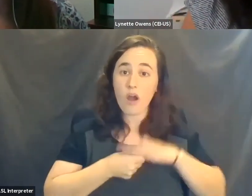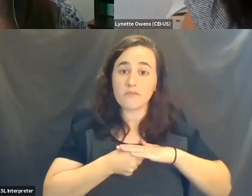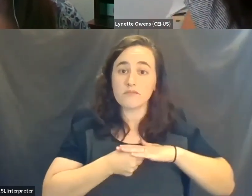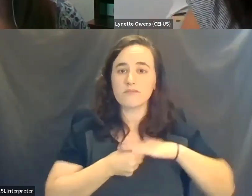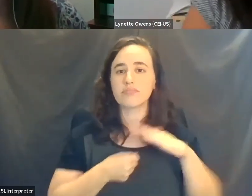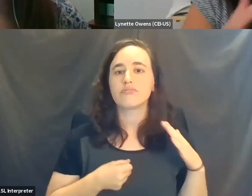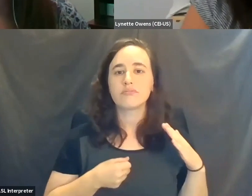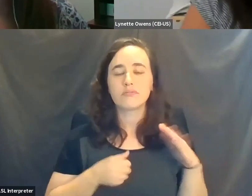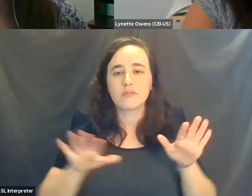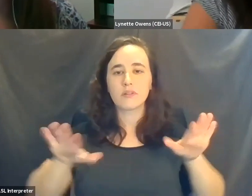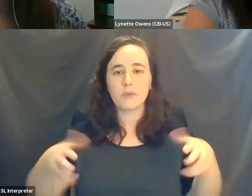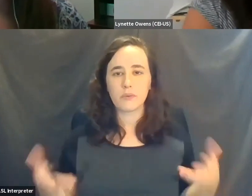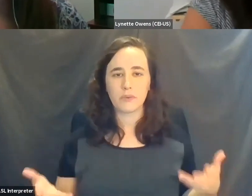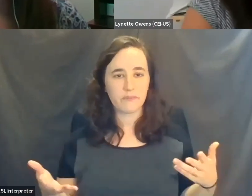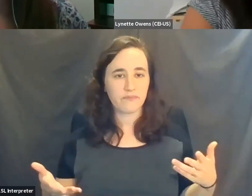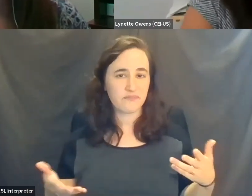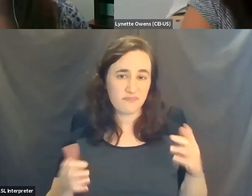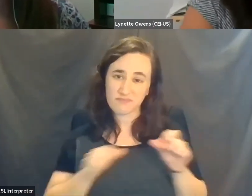model. Is that something you